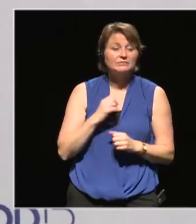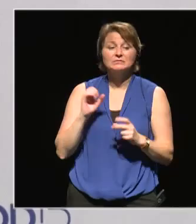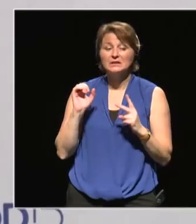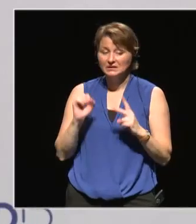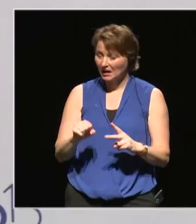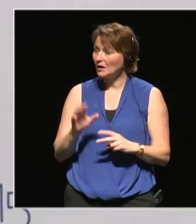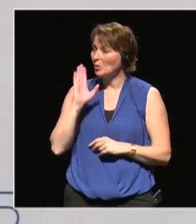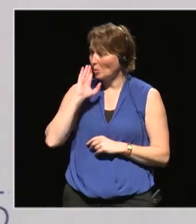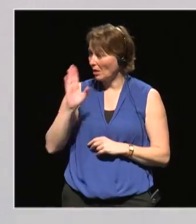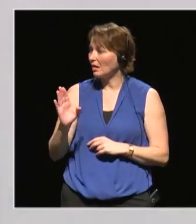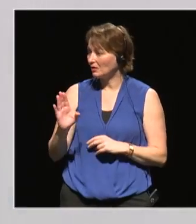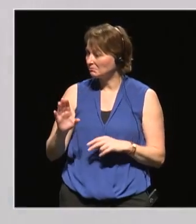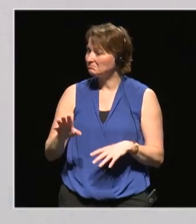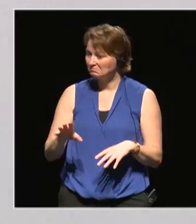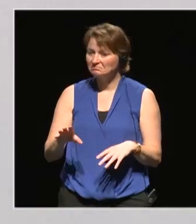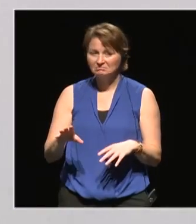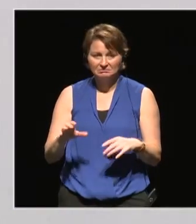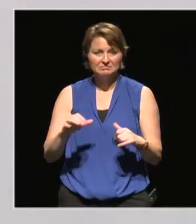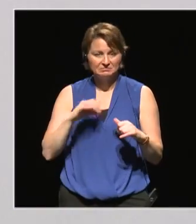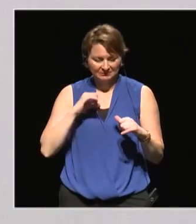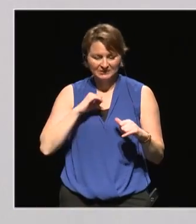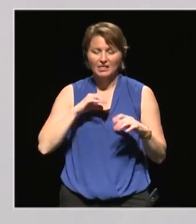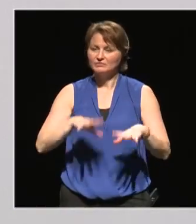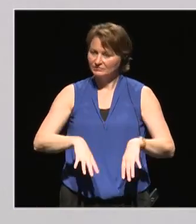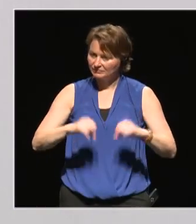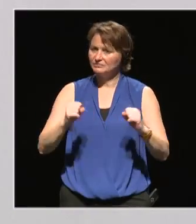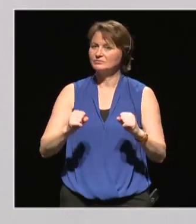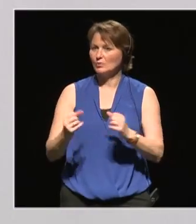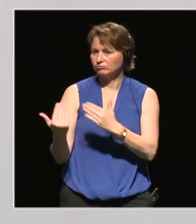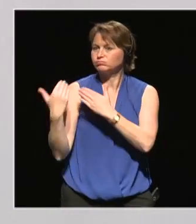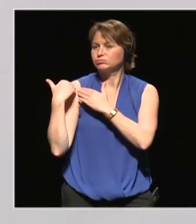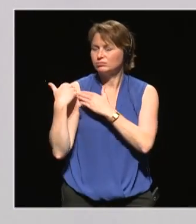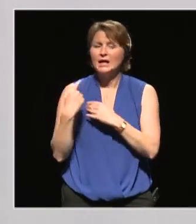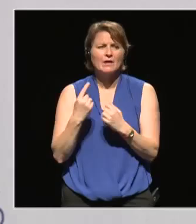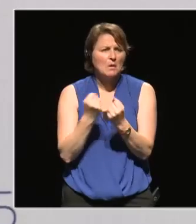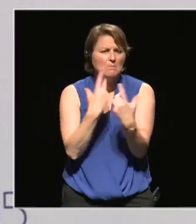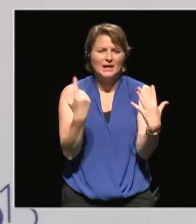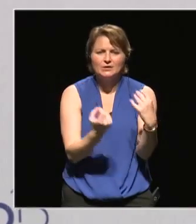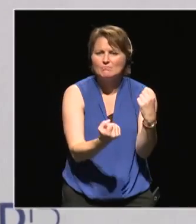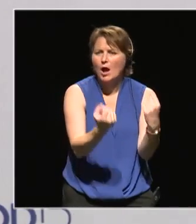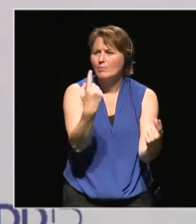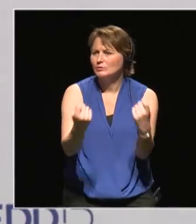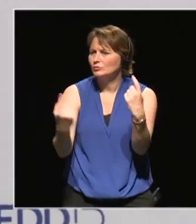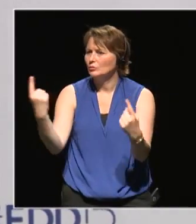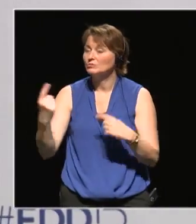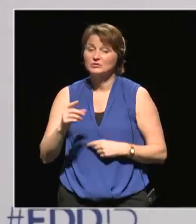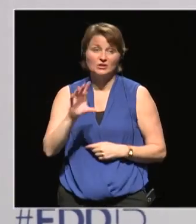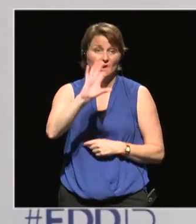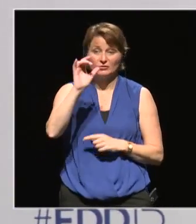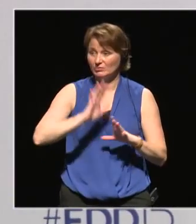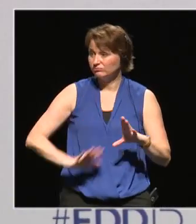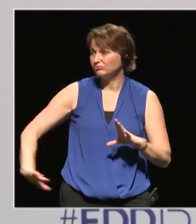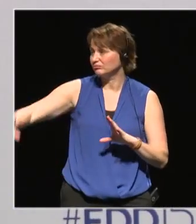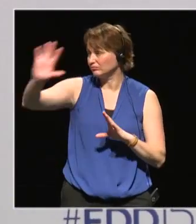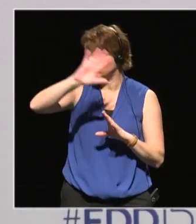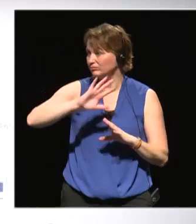fair share. And there are huge opportunities, as we've heard, in countries around the world, including in Bhutan.